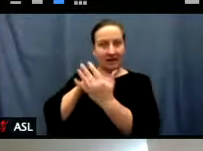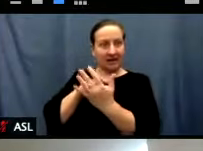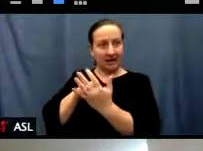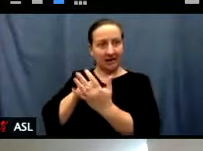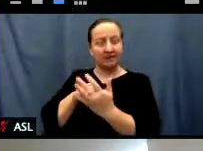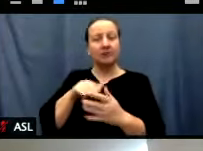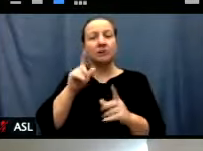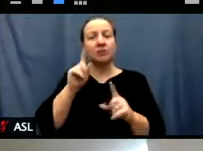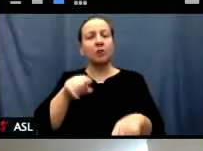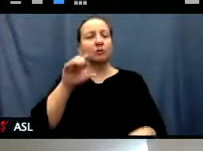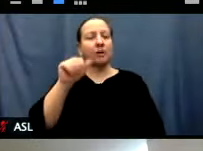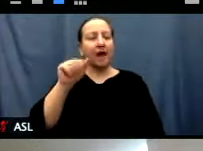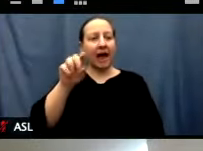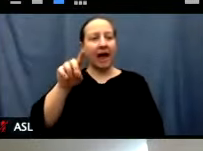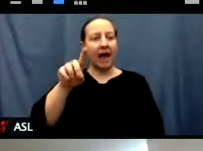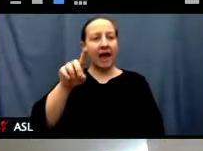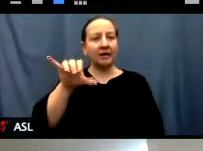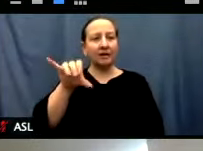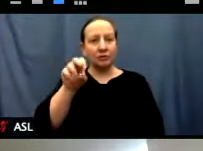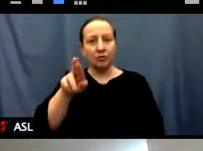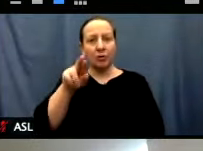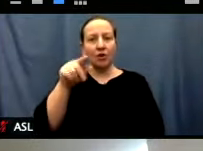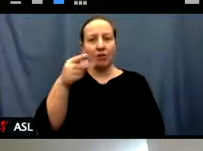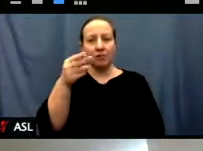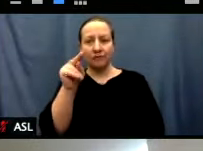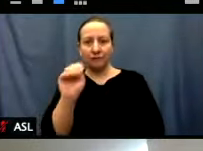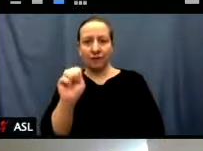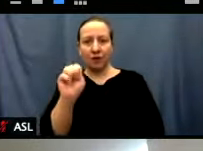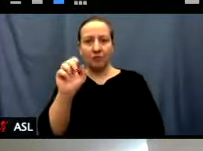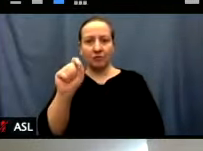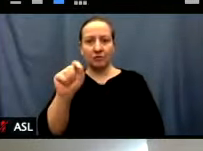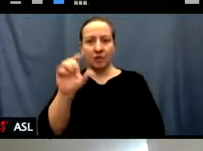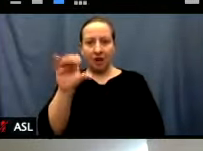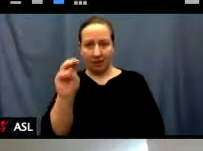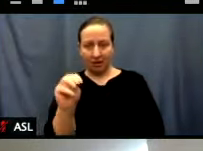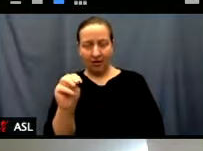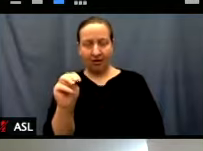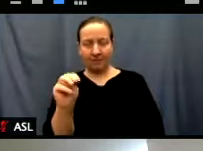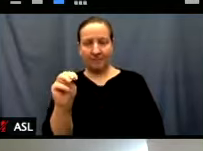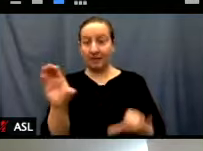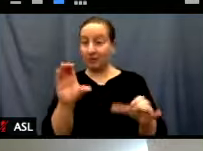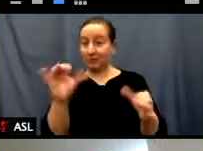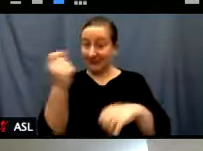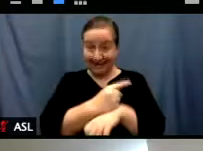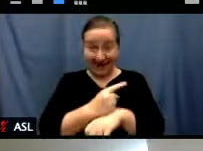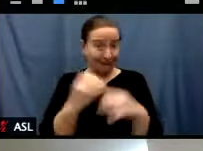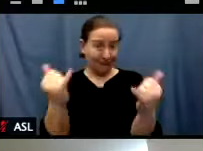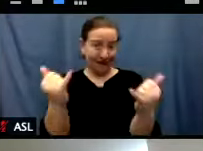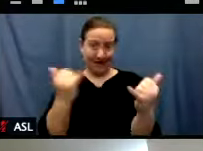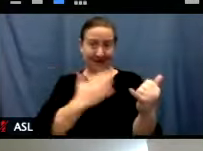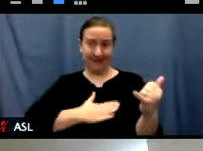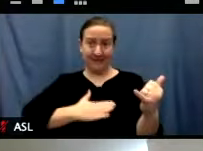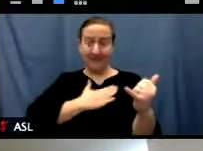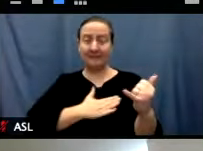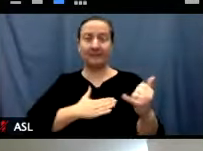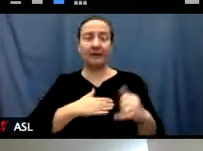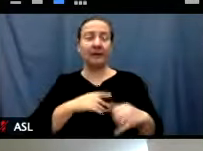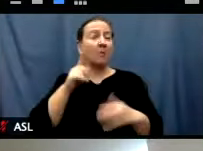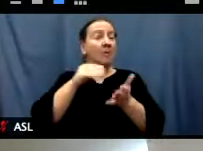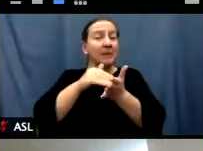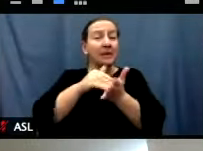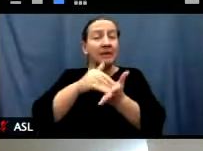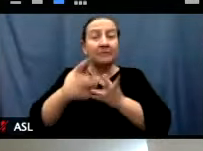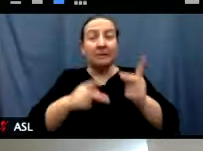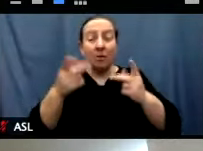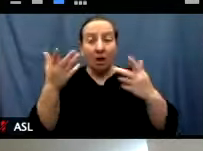addyourphone.com and do it today, like right now, please. So for the million people who've opted in already,